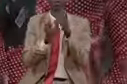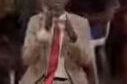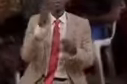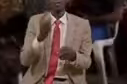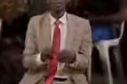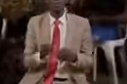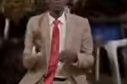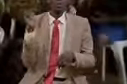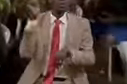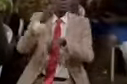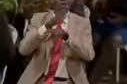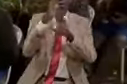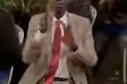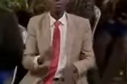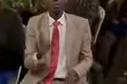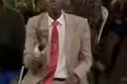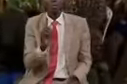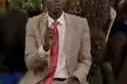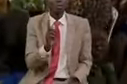Overcomers.